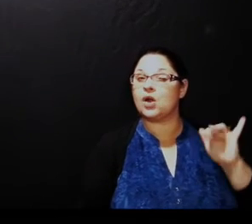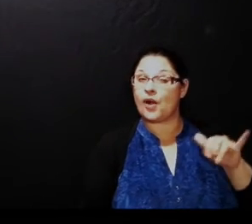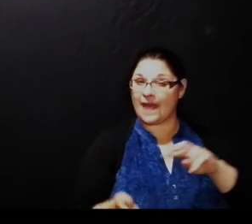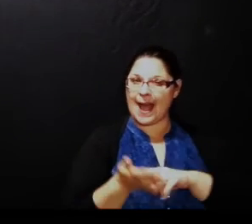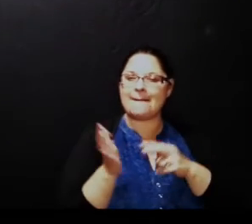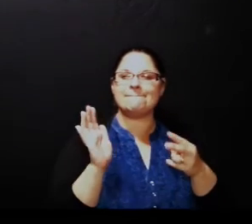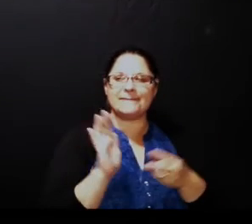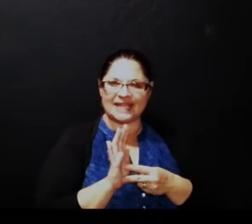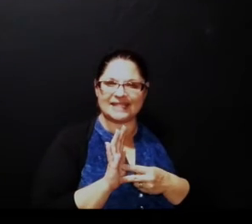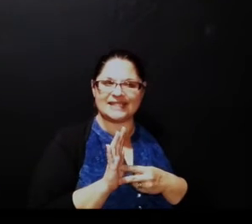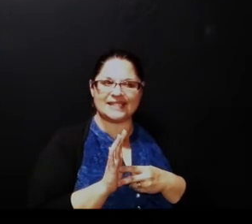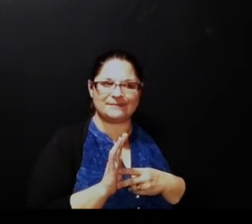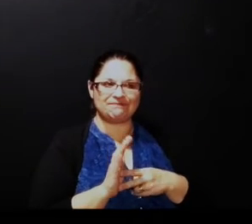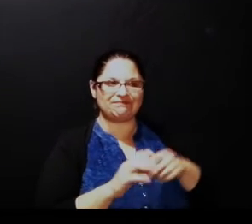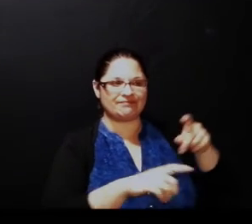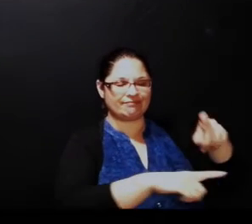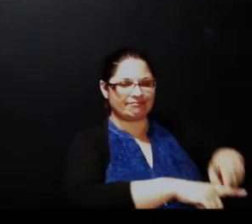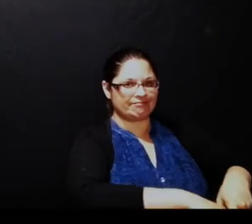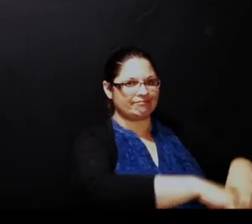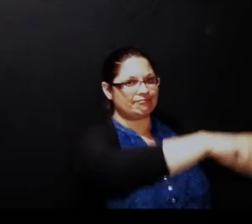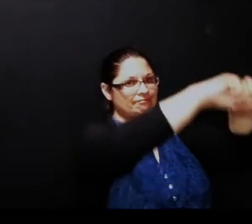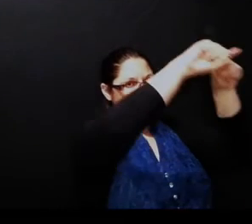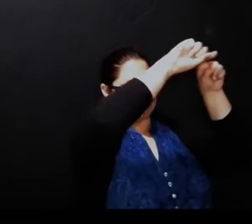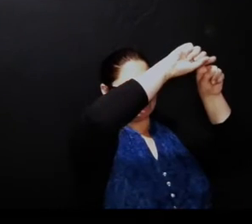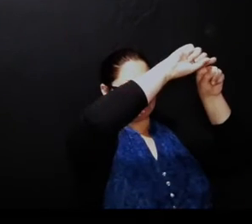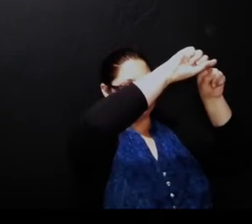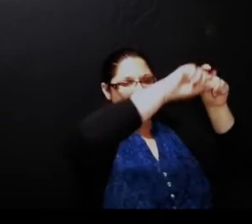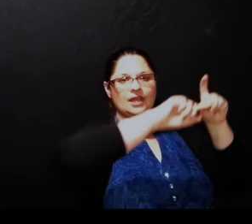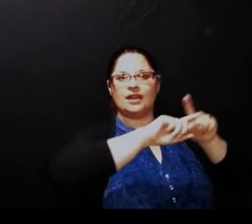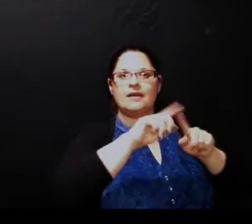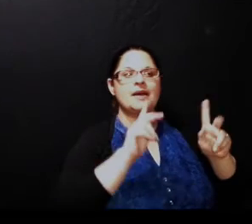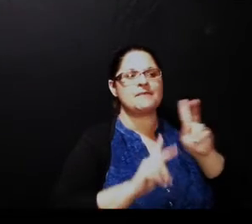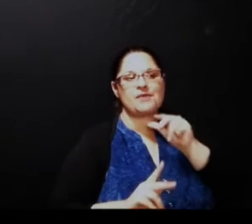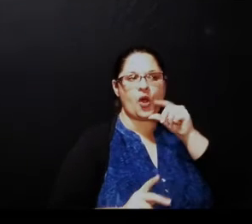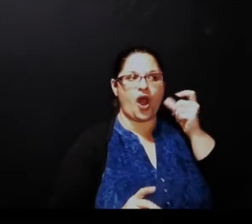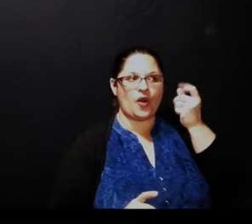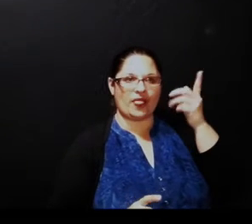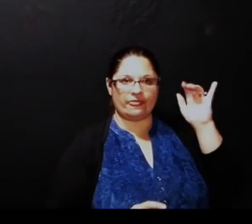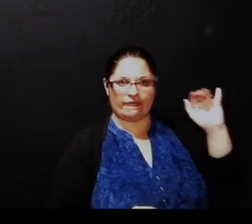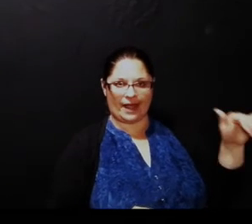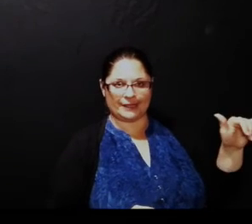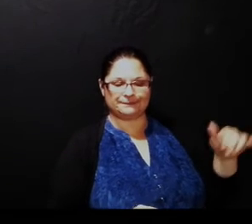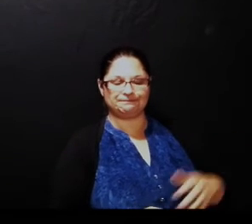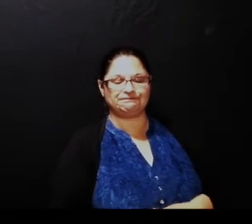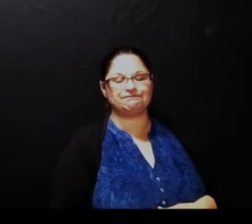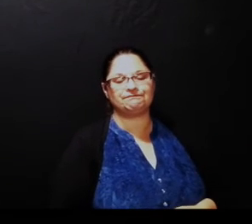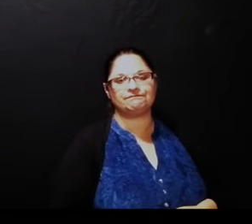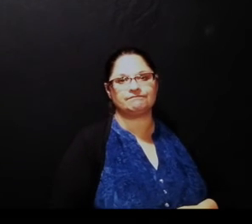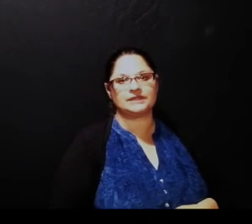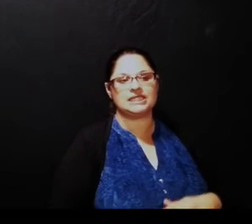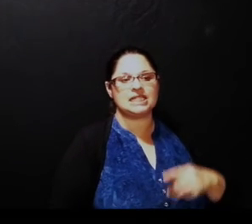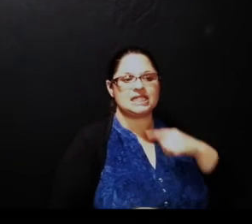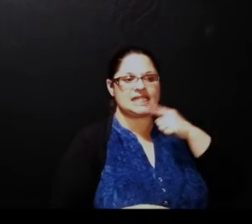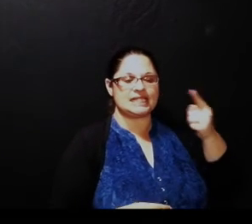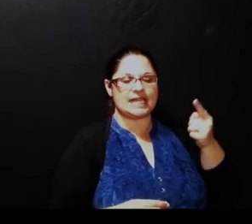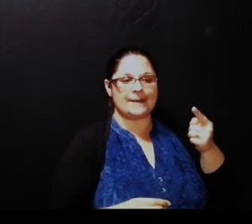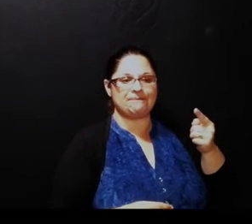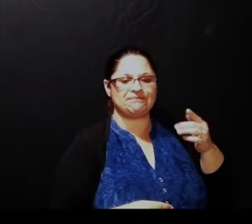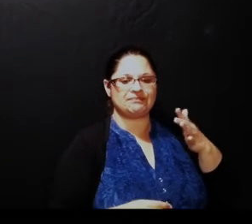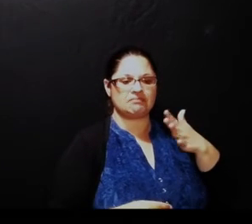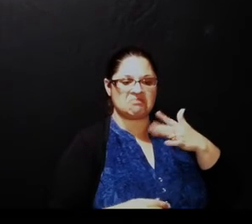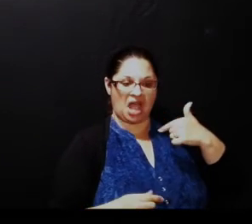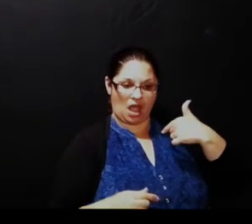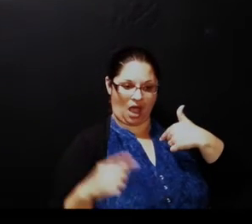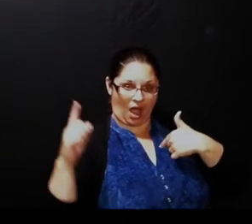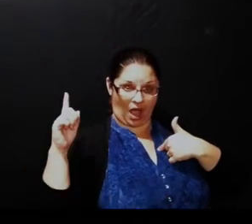cross. The cross is coming. The hour is now. And he's telling the crowd. So through the cross, forgiveness is going to be